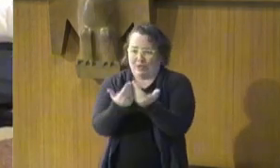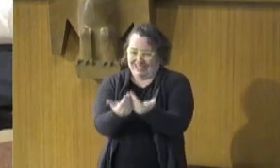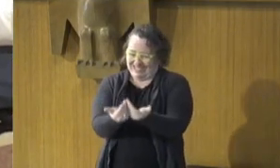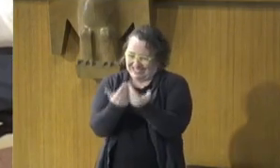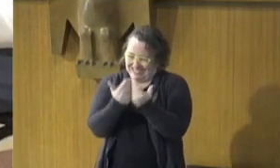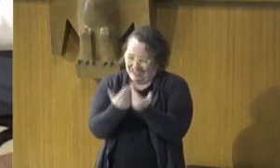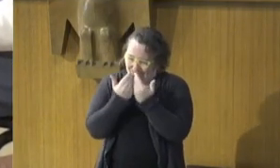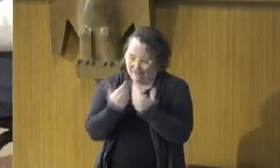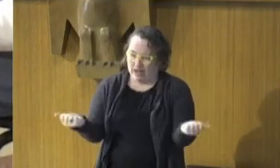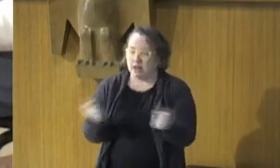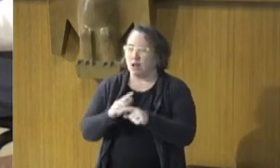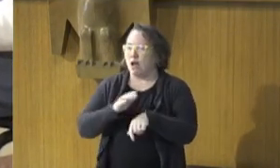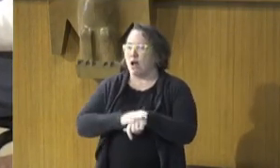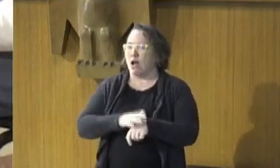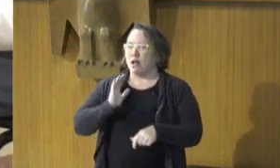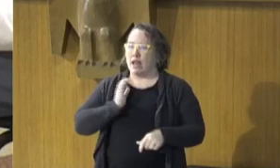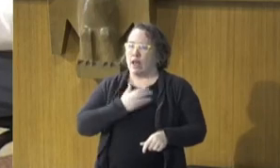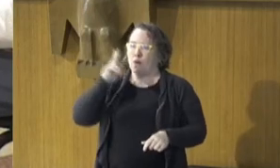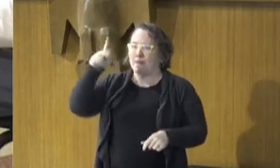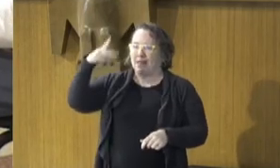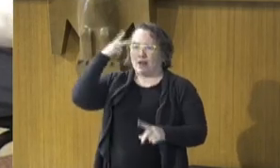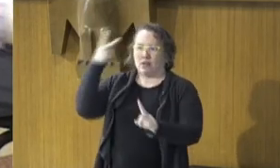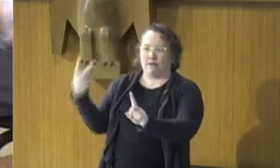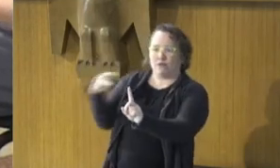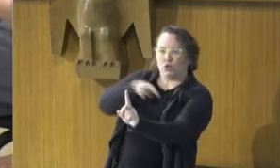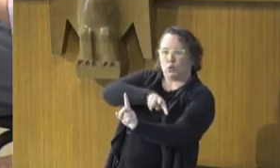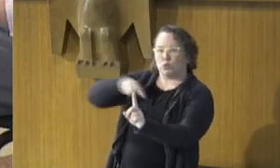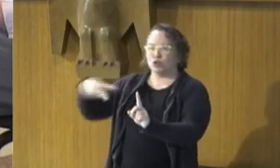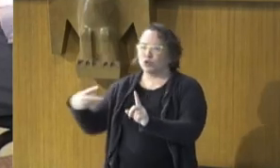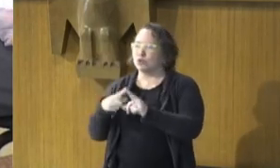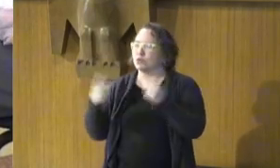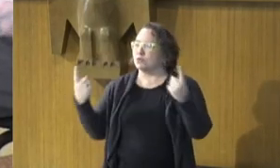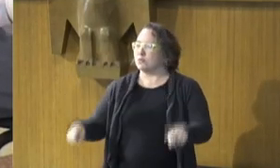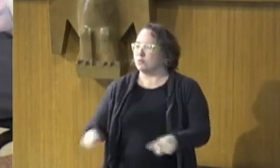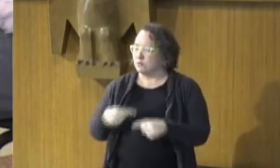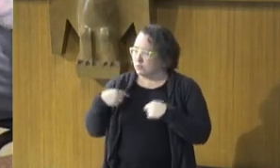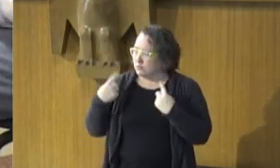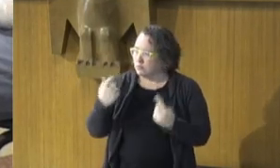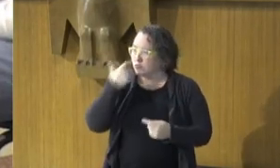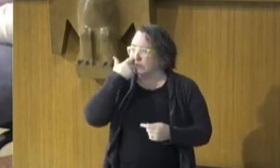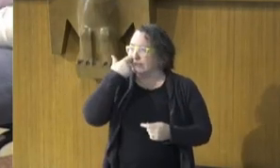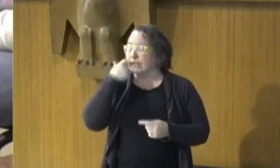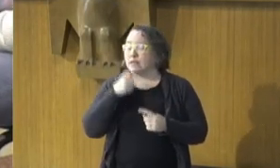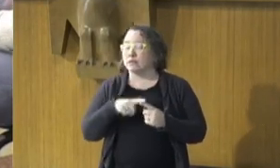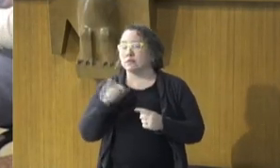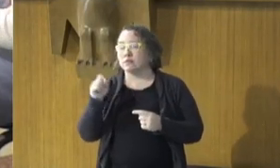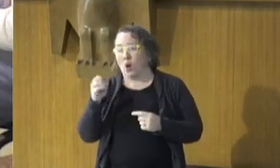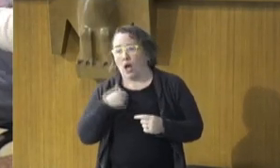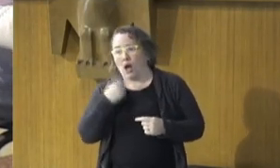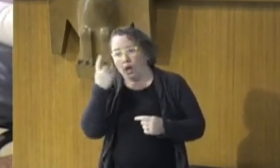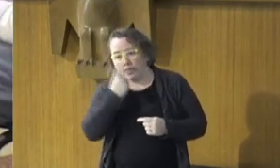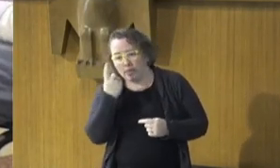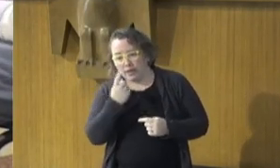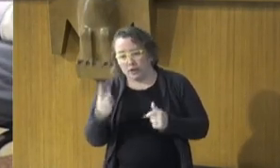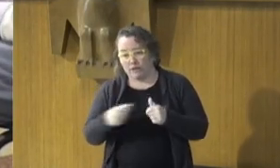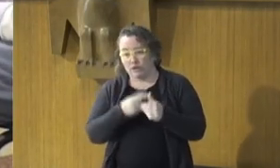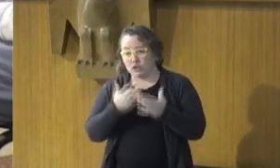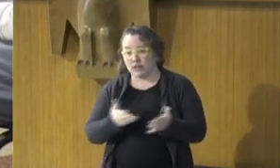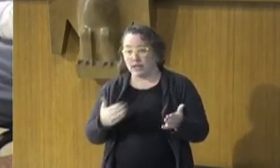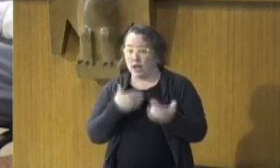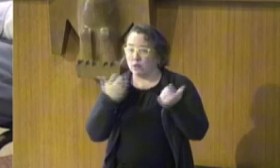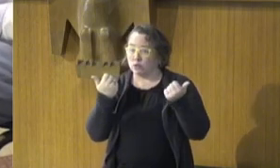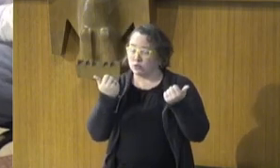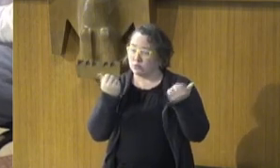this political upheaval that we've had. So I think the first thing that I would